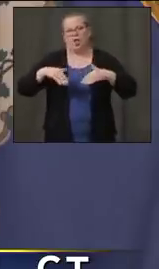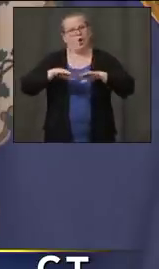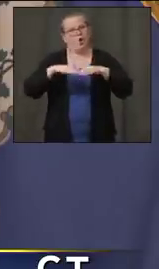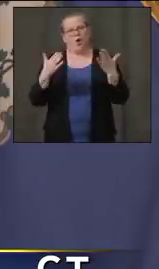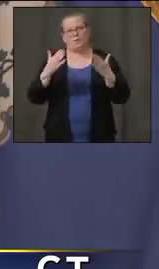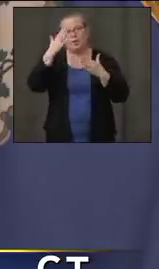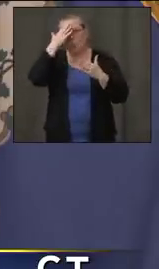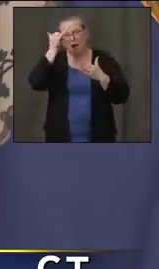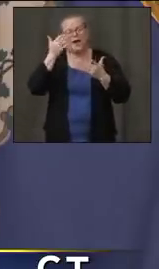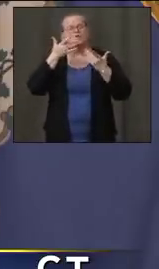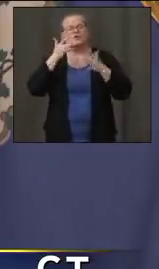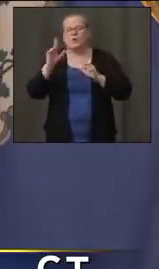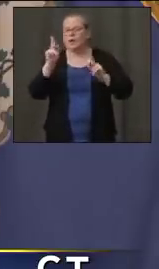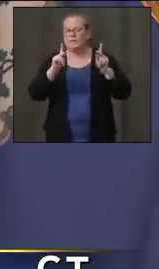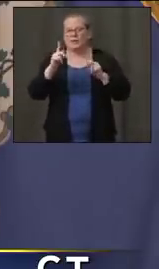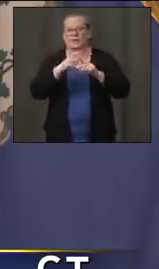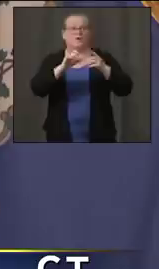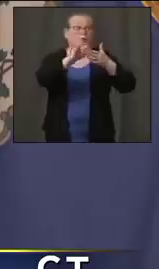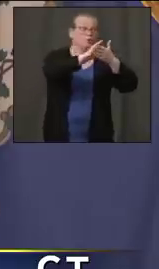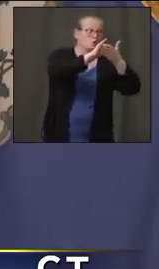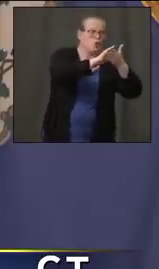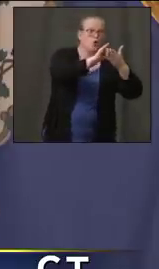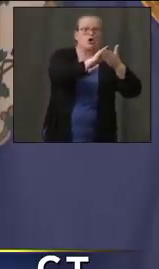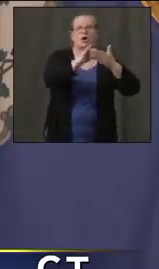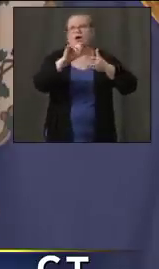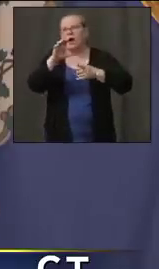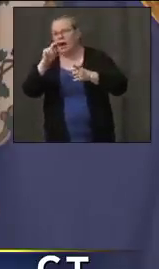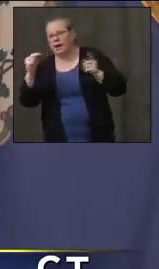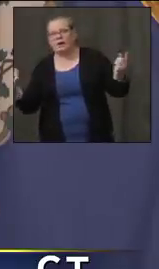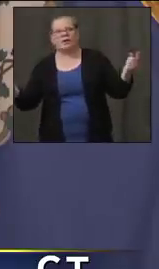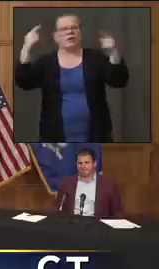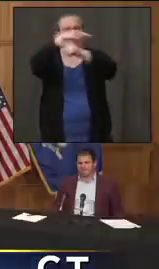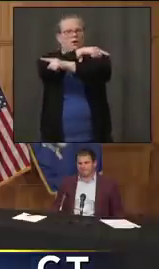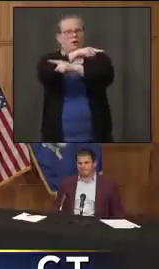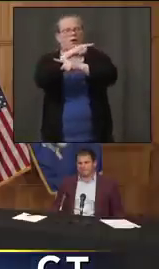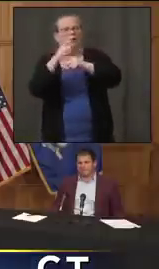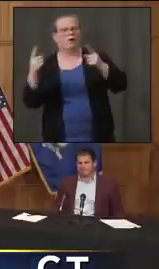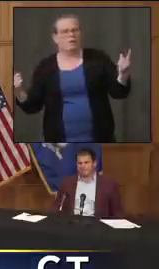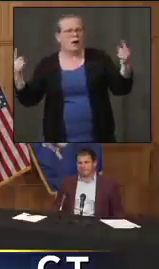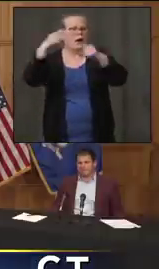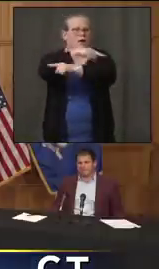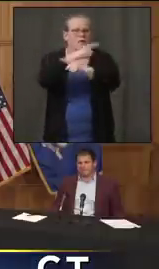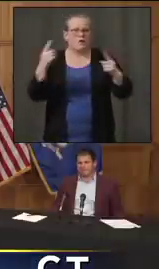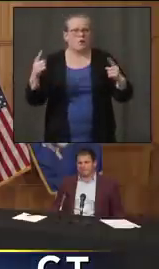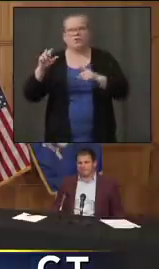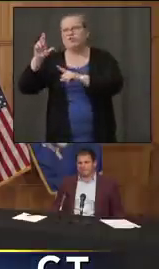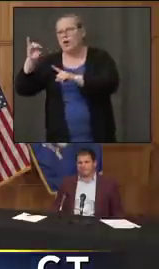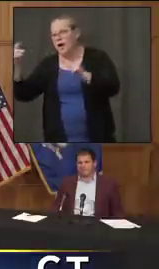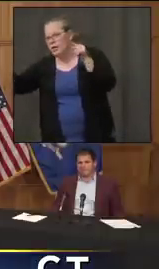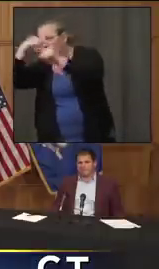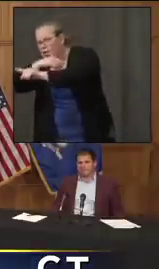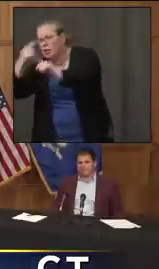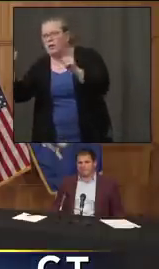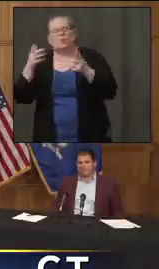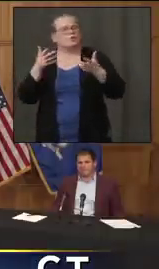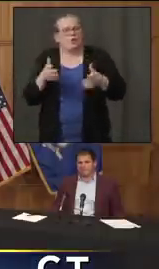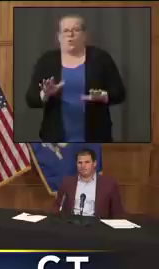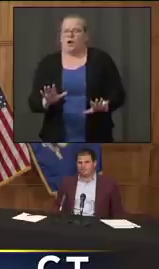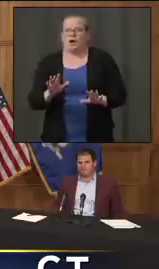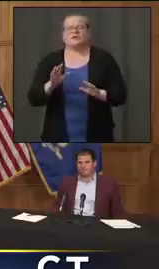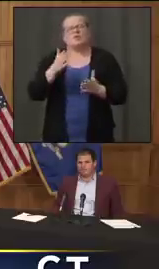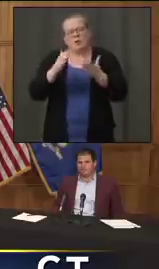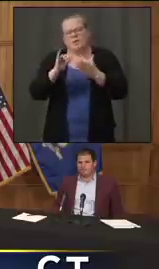travel back and forth. Probably a tier 2 opportunity. Thank you. Connecticut Public